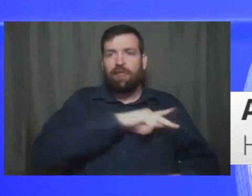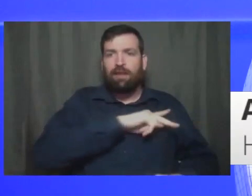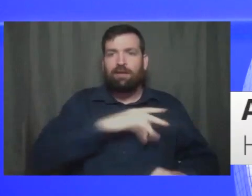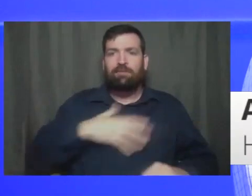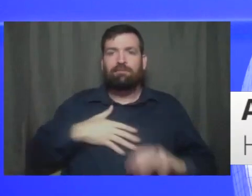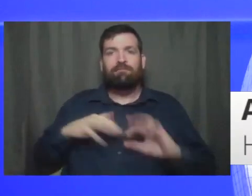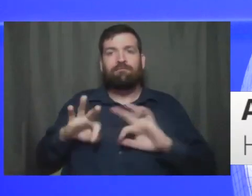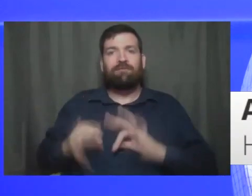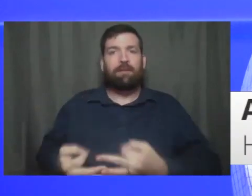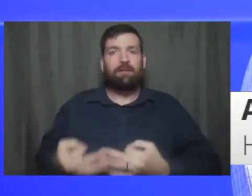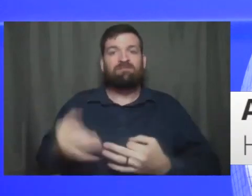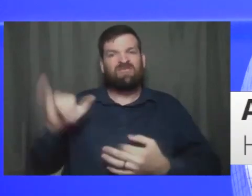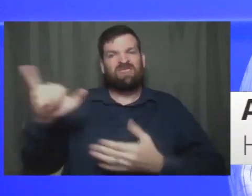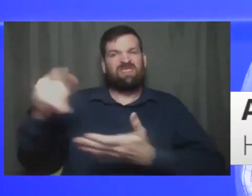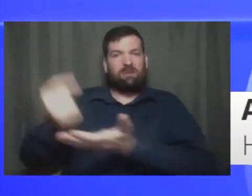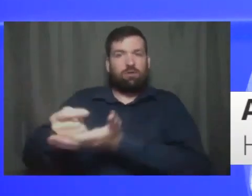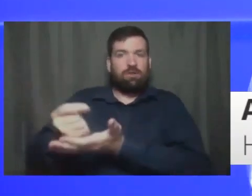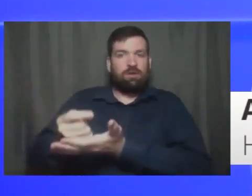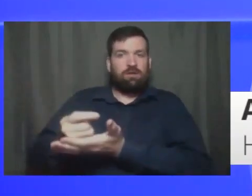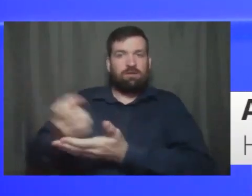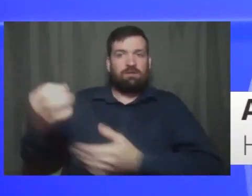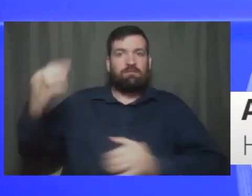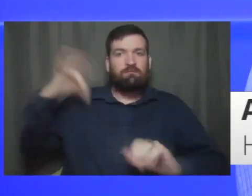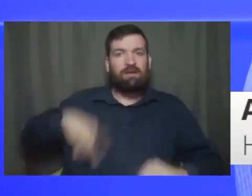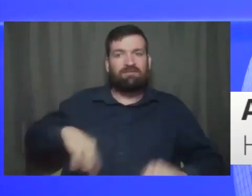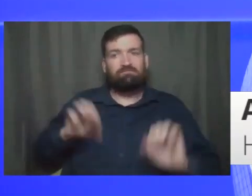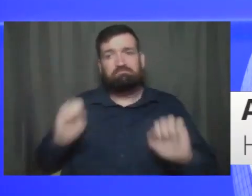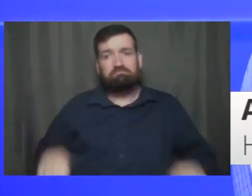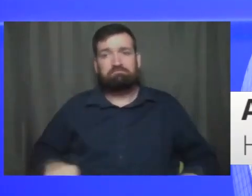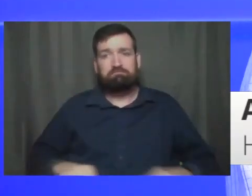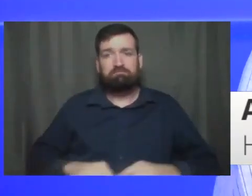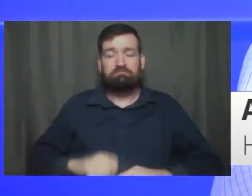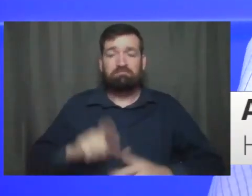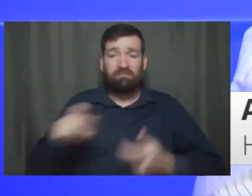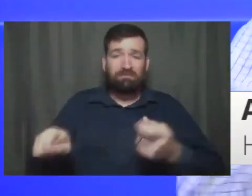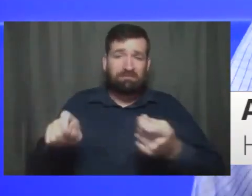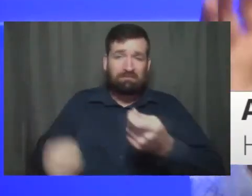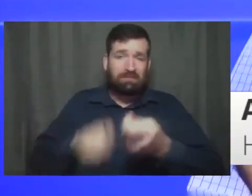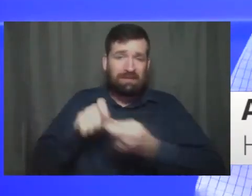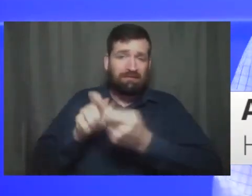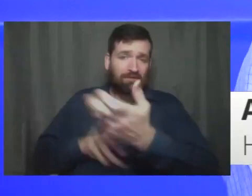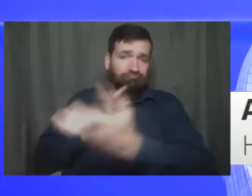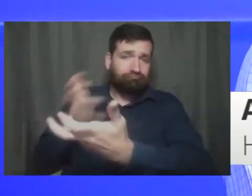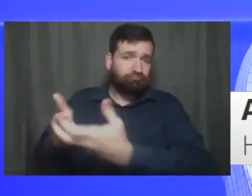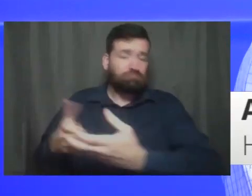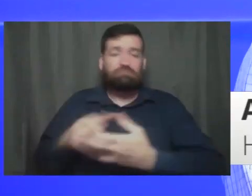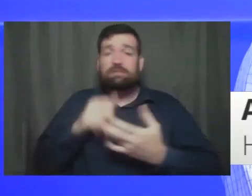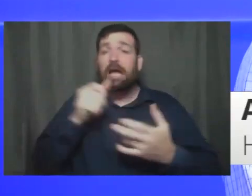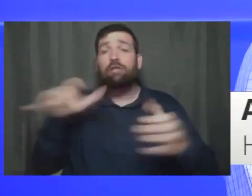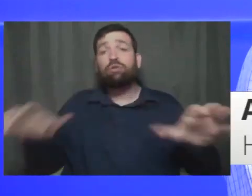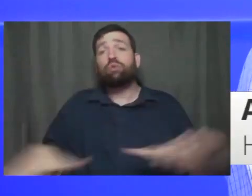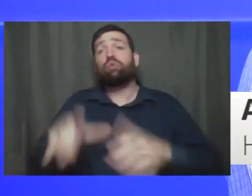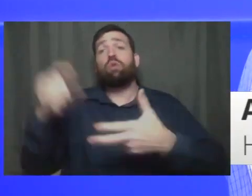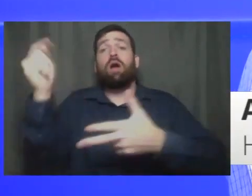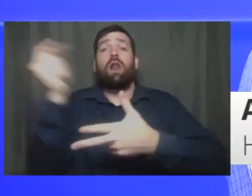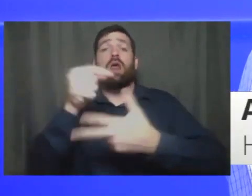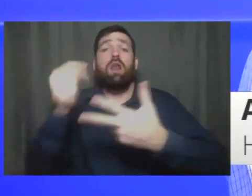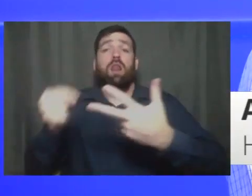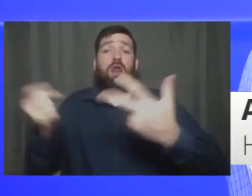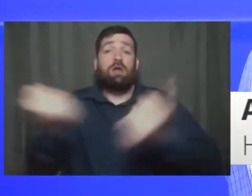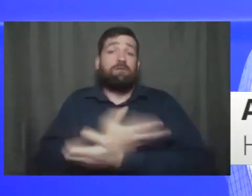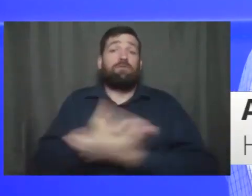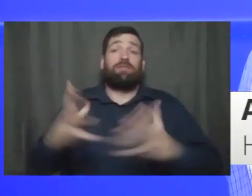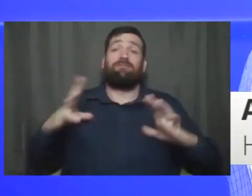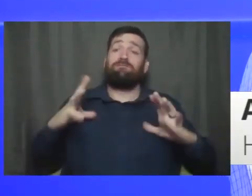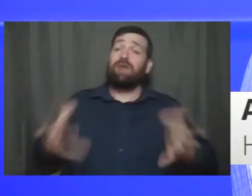where the therapy can come in, because it's really tailored to you. It's not just, do these 3 things and everything will be fine. So